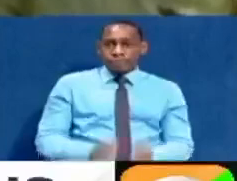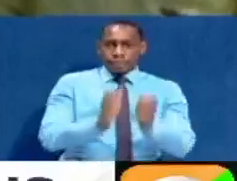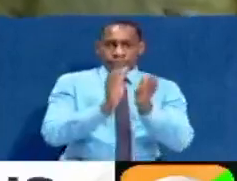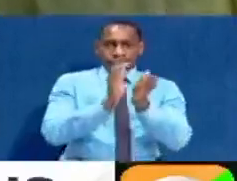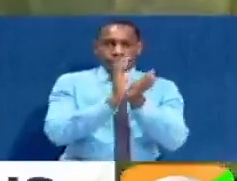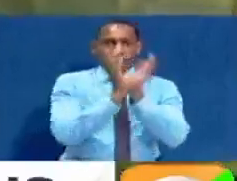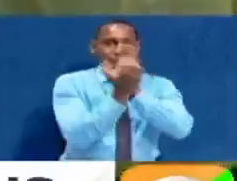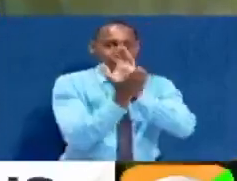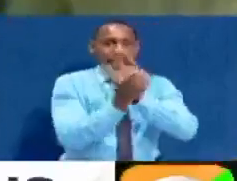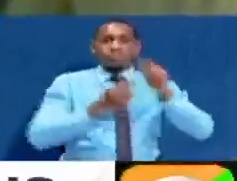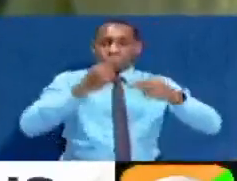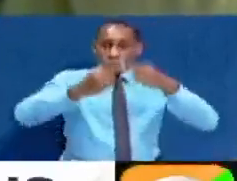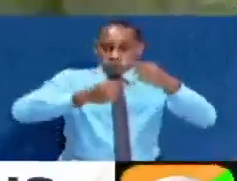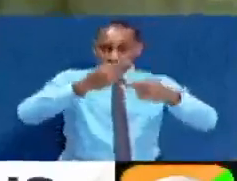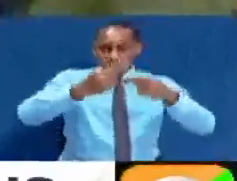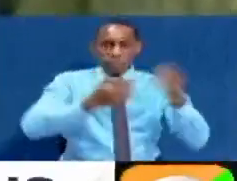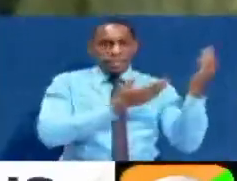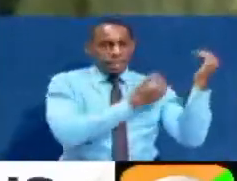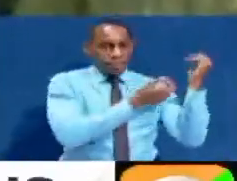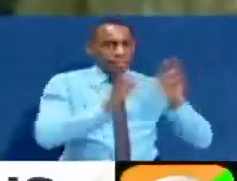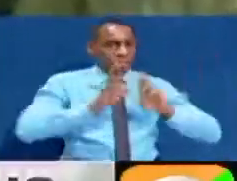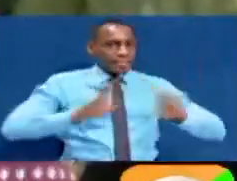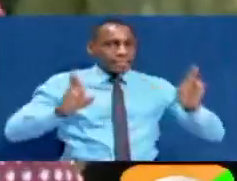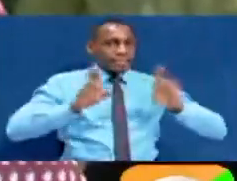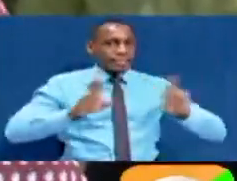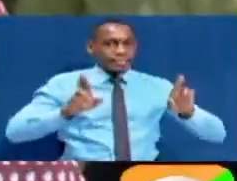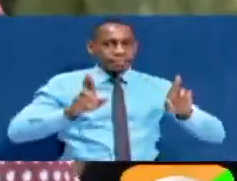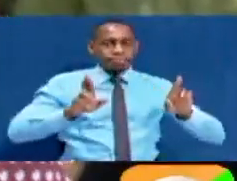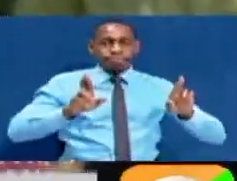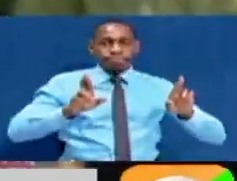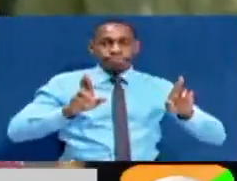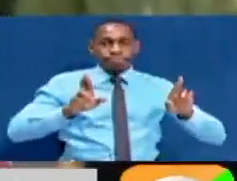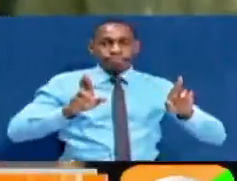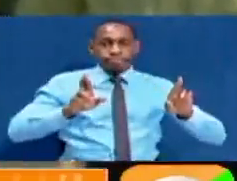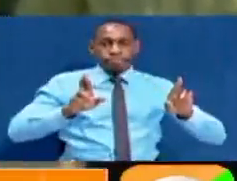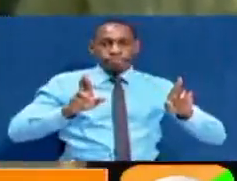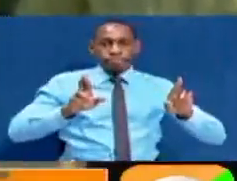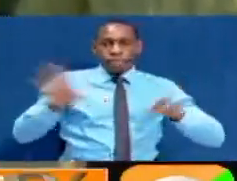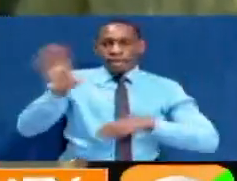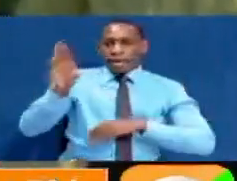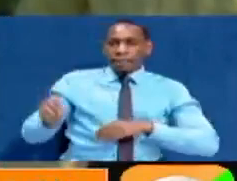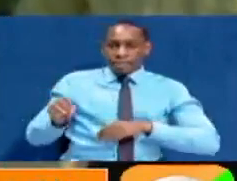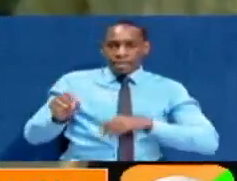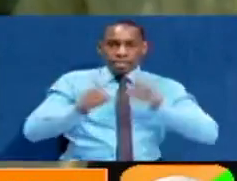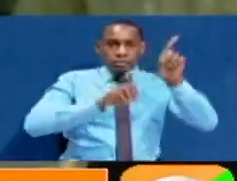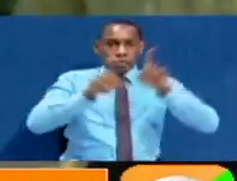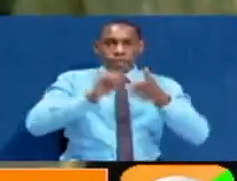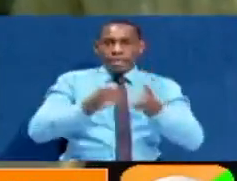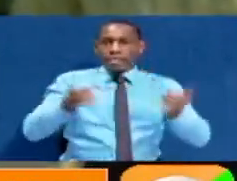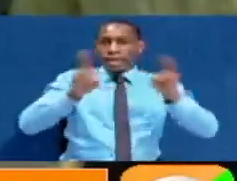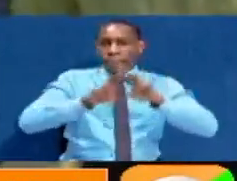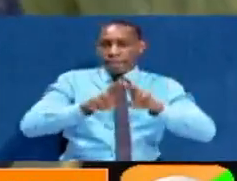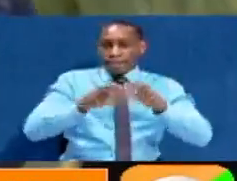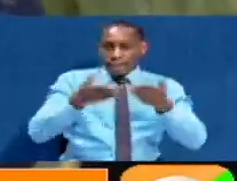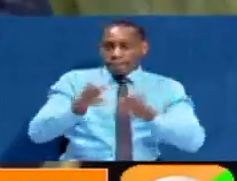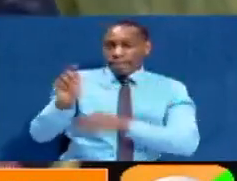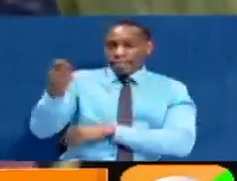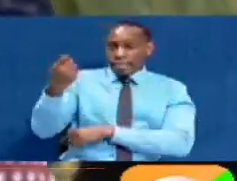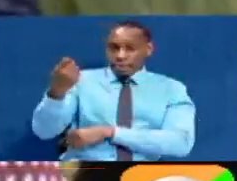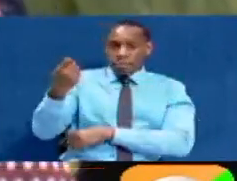Kasarani is ongoing. We expect it to be ready for the Continental Tour, which will take place in the